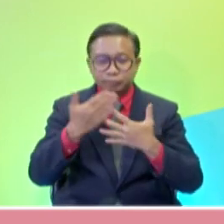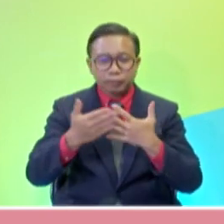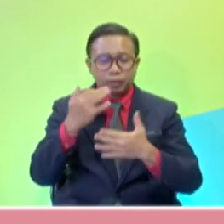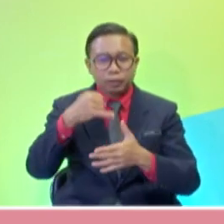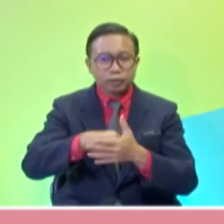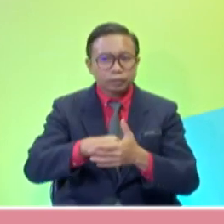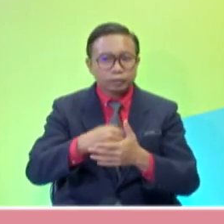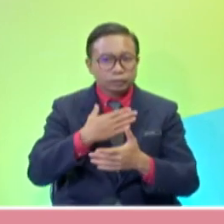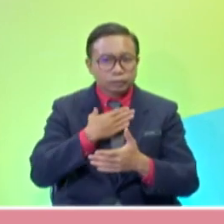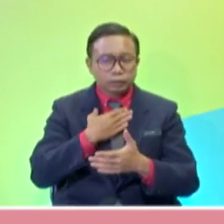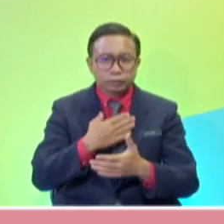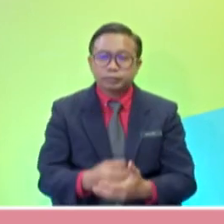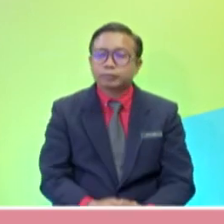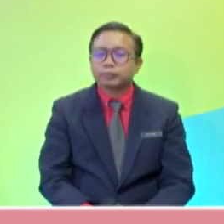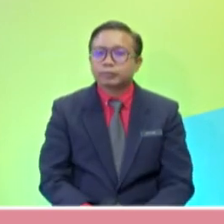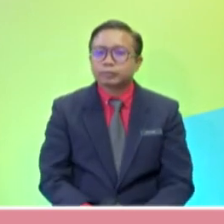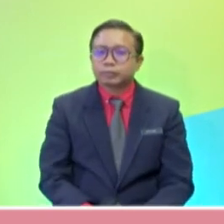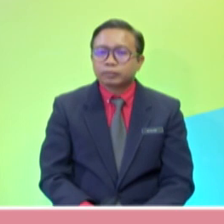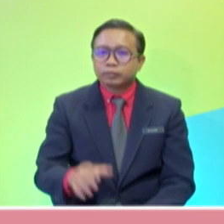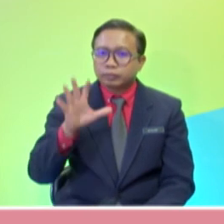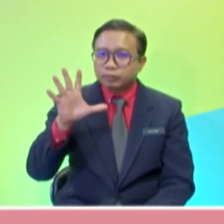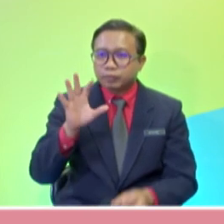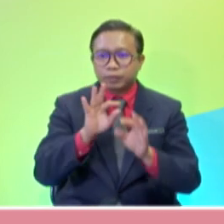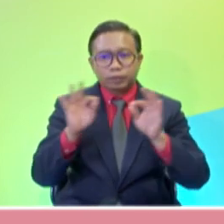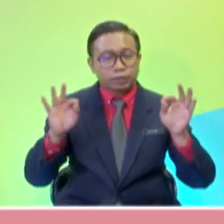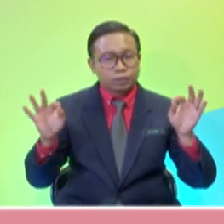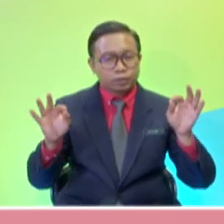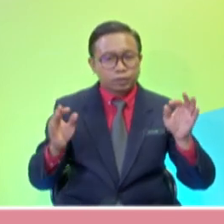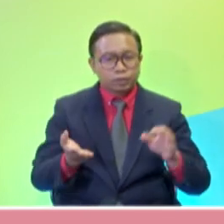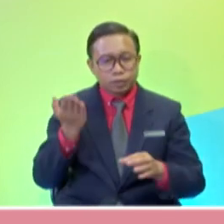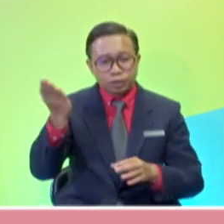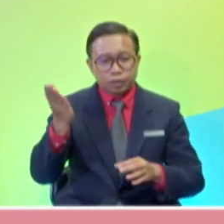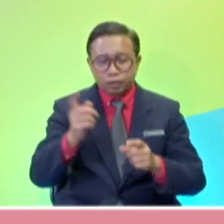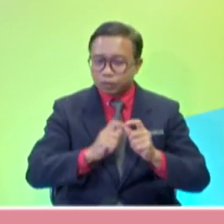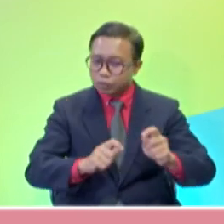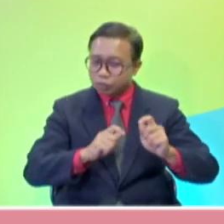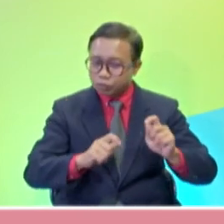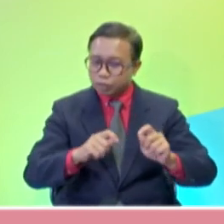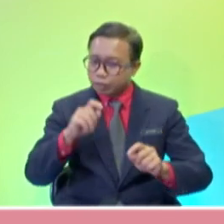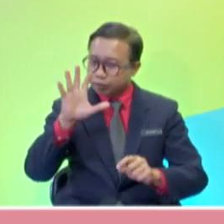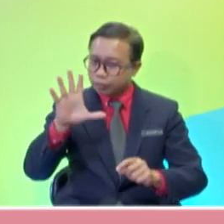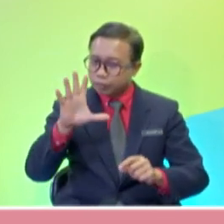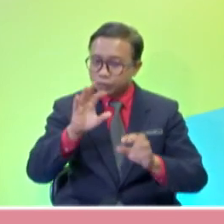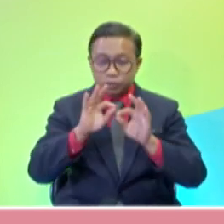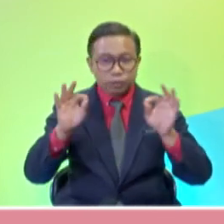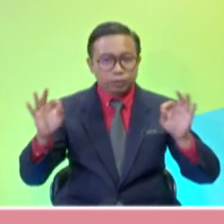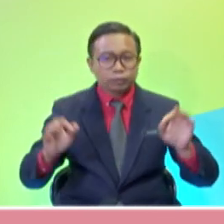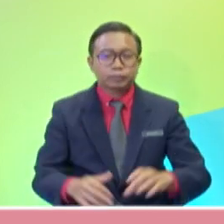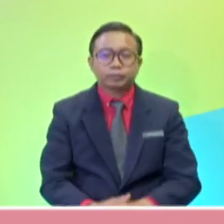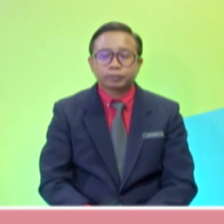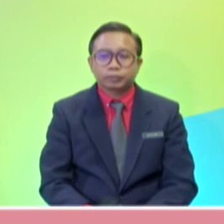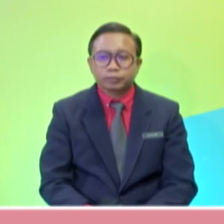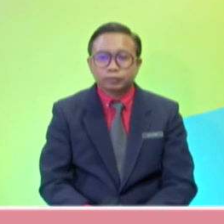opinion. Okay, it's quite easy. There are 5 sentences there. Maybe you can try and do the 5th sentence, Shafiqa. Oh, for me. All